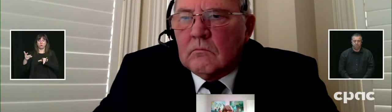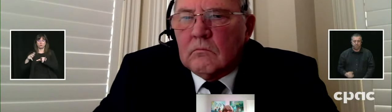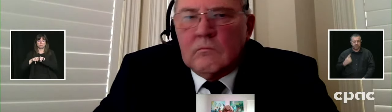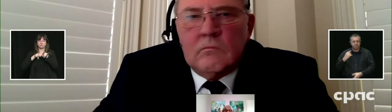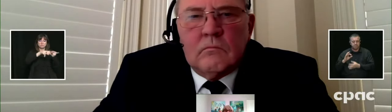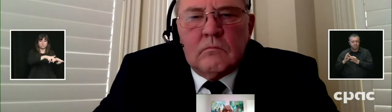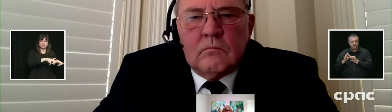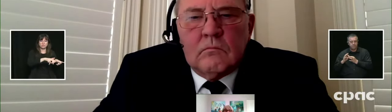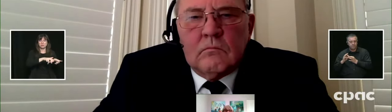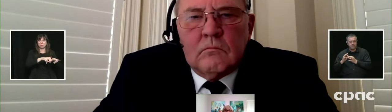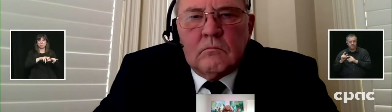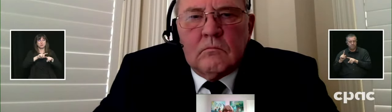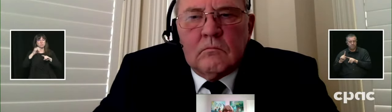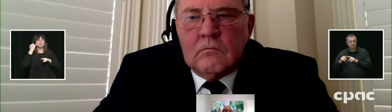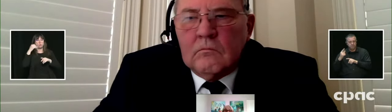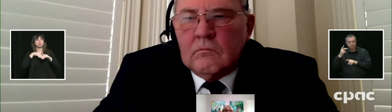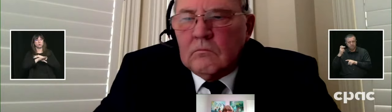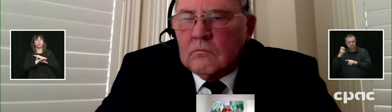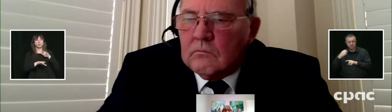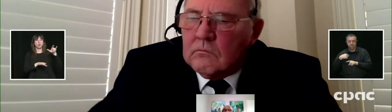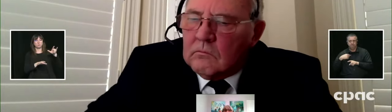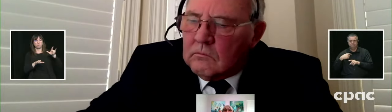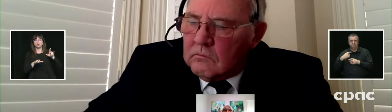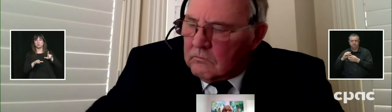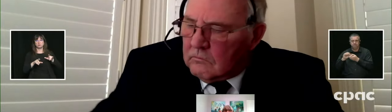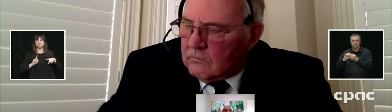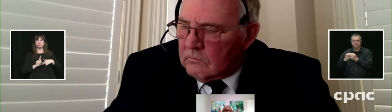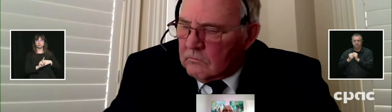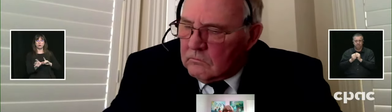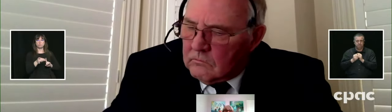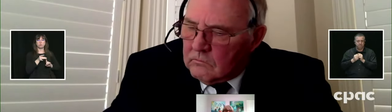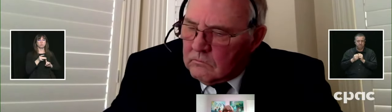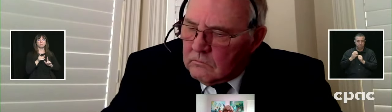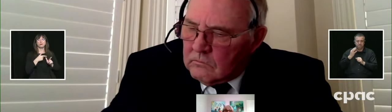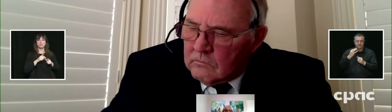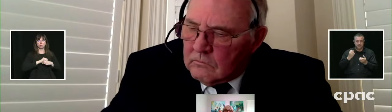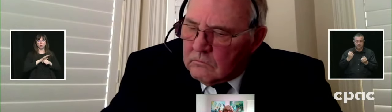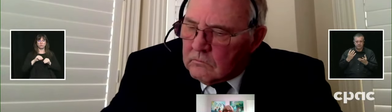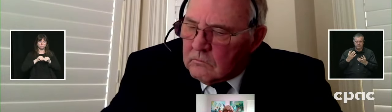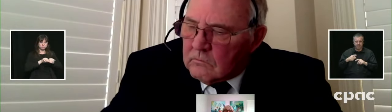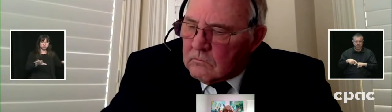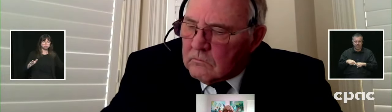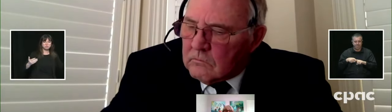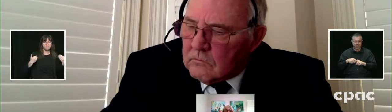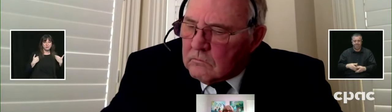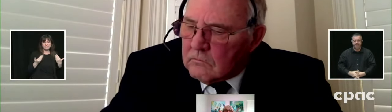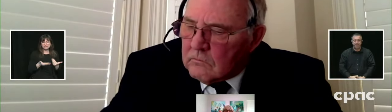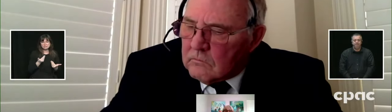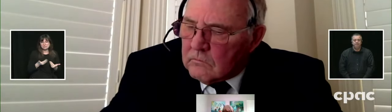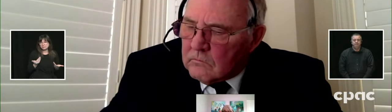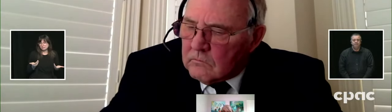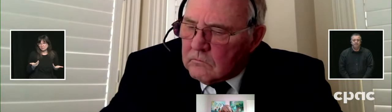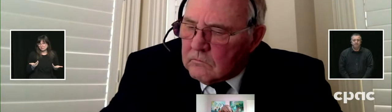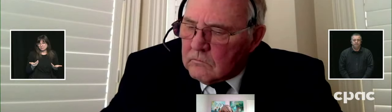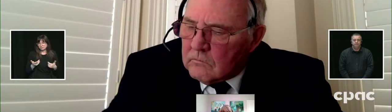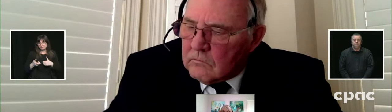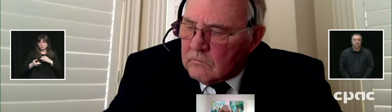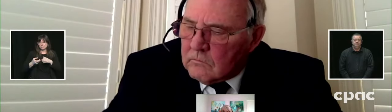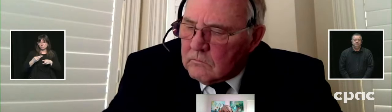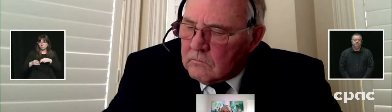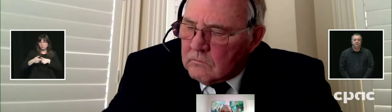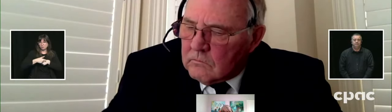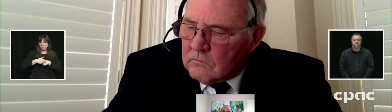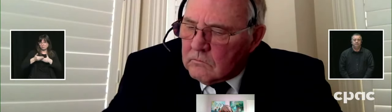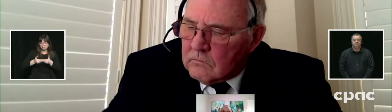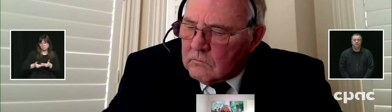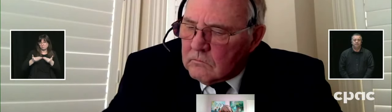10 minutes after you got the test, you didn't suddenly contract COVID-19. So I'm just curious, and we also know now that these variants are not